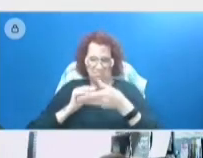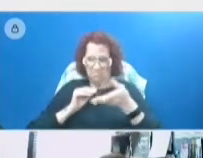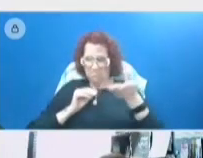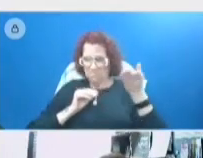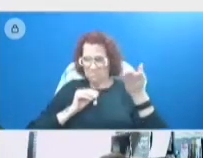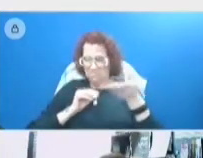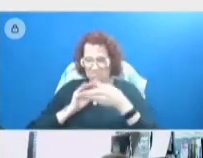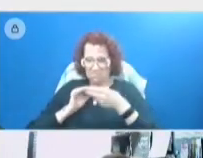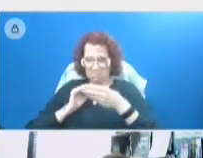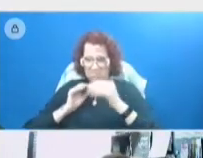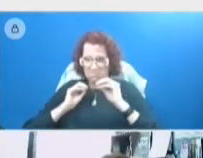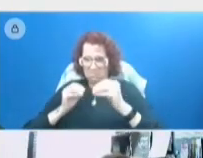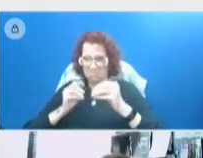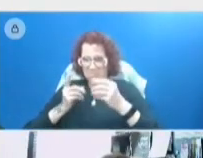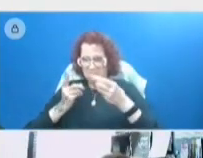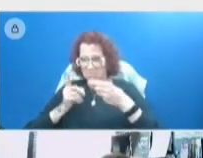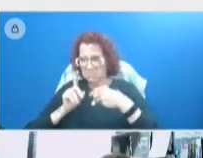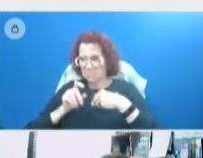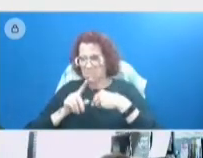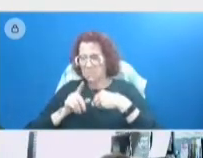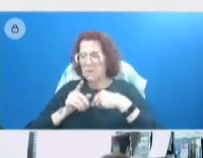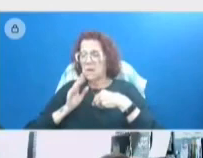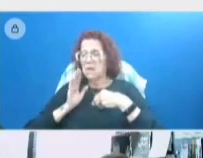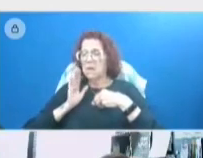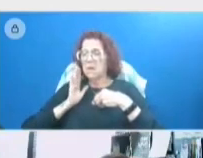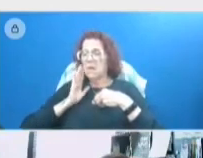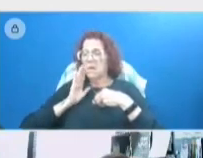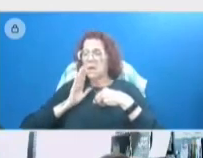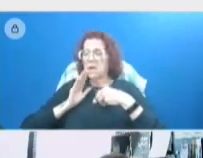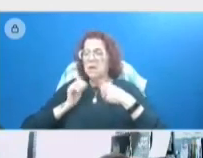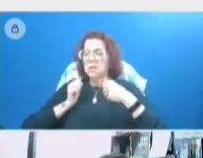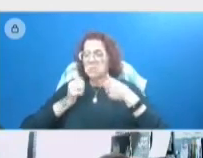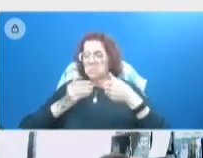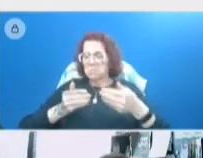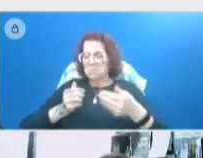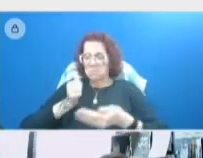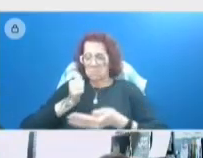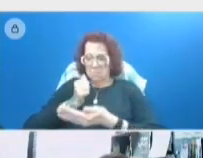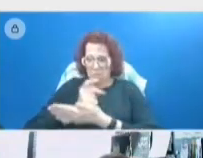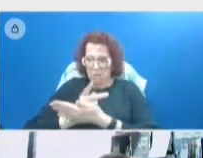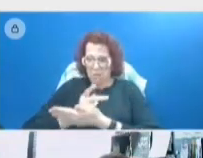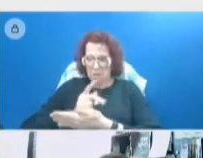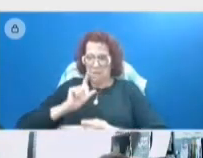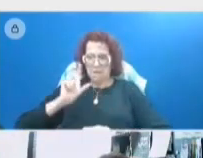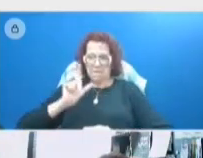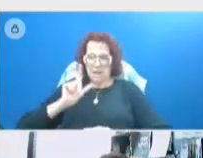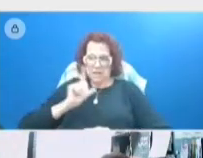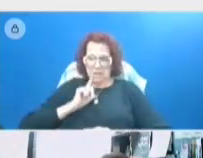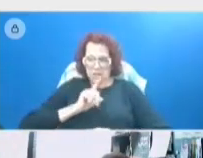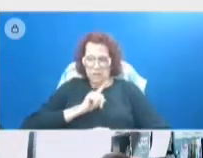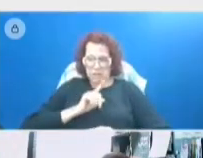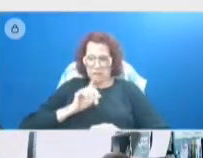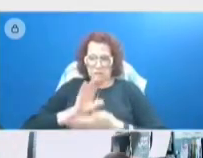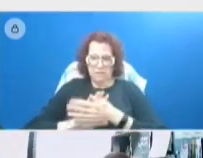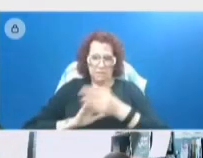I'll move that we approve the legislative packet. Is there a second? Second.